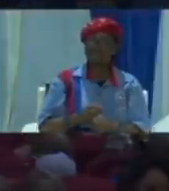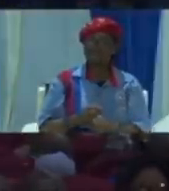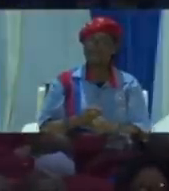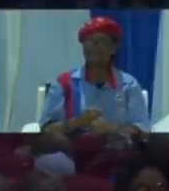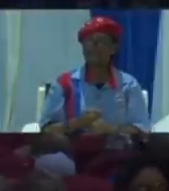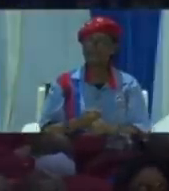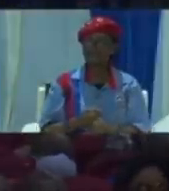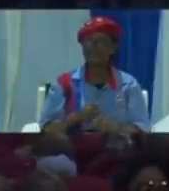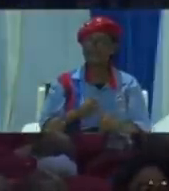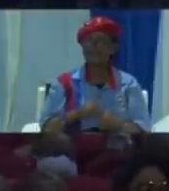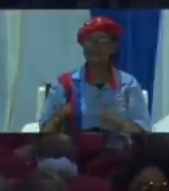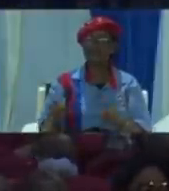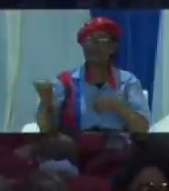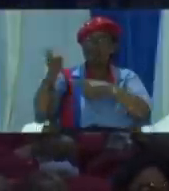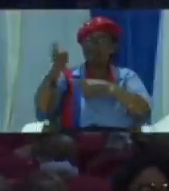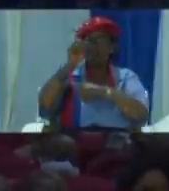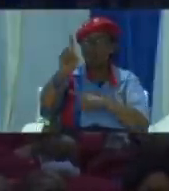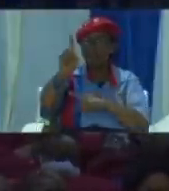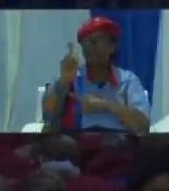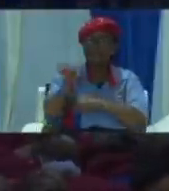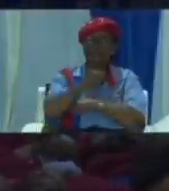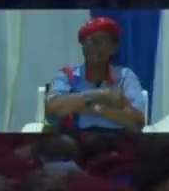then one day,